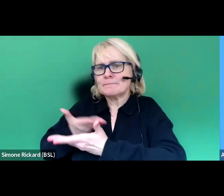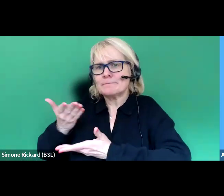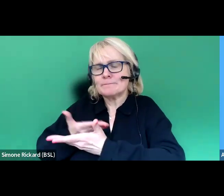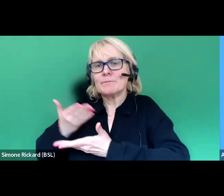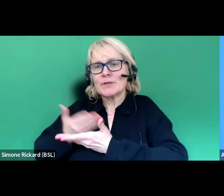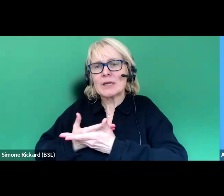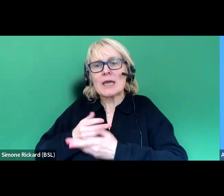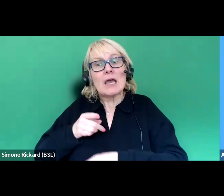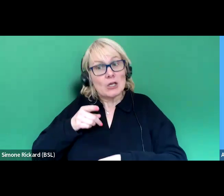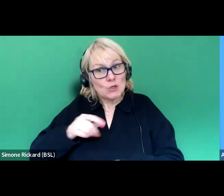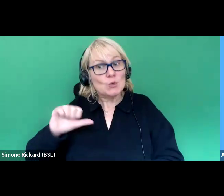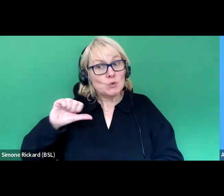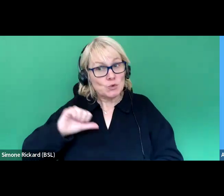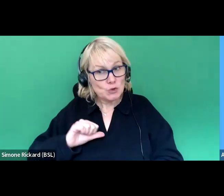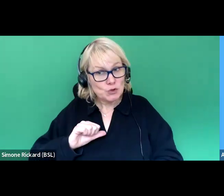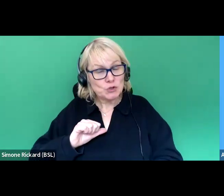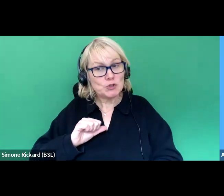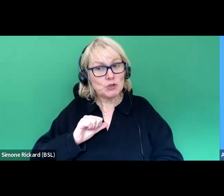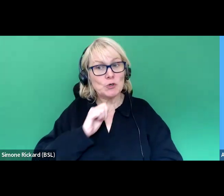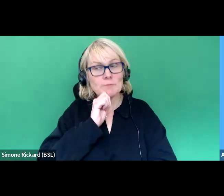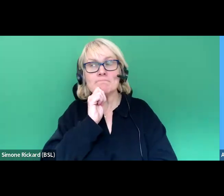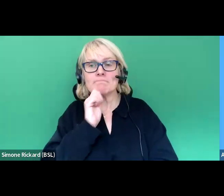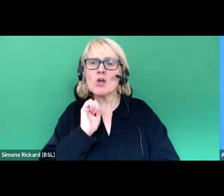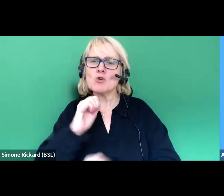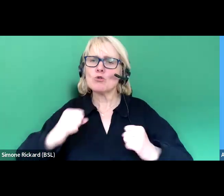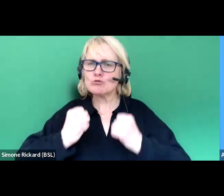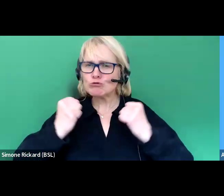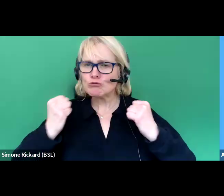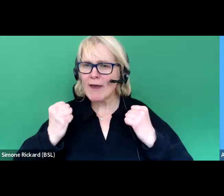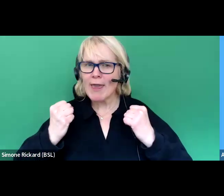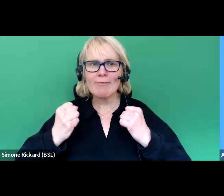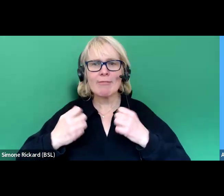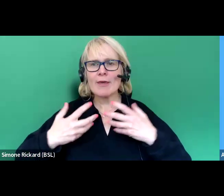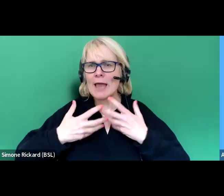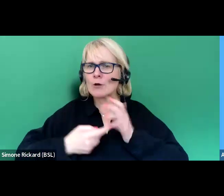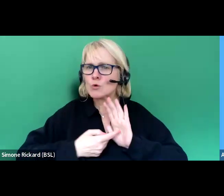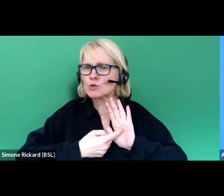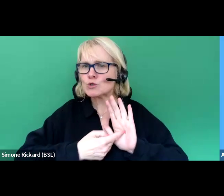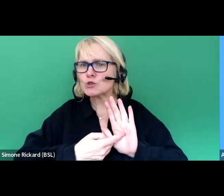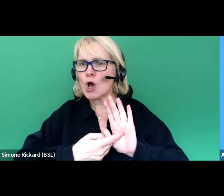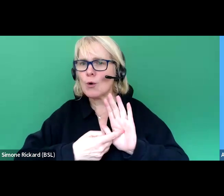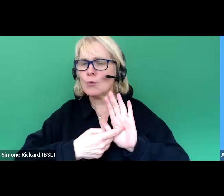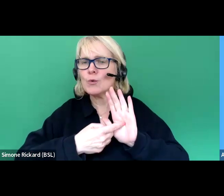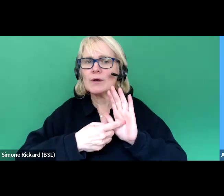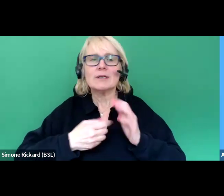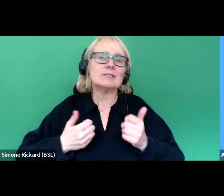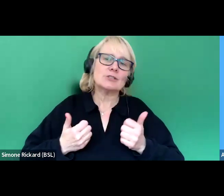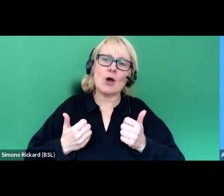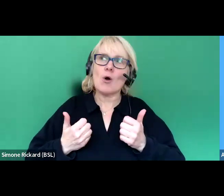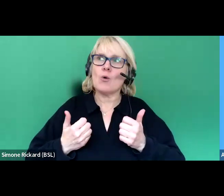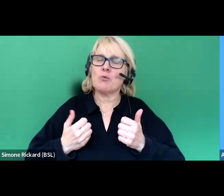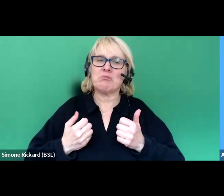know, considering your unique strengths, how to convey them in any conversation. So the things that you